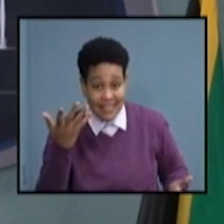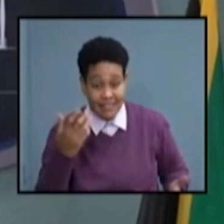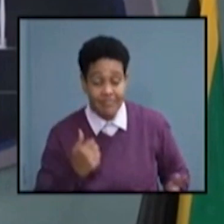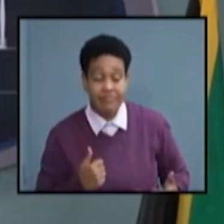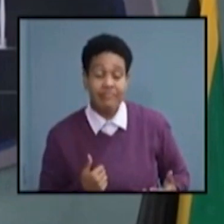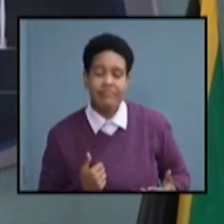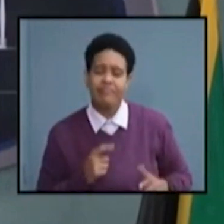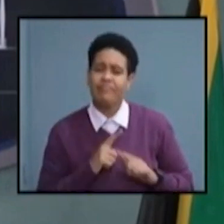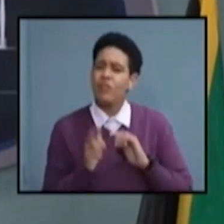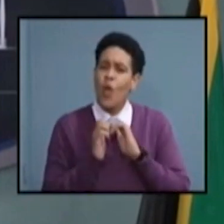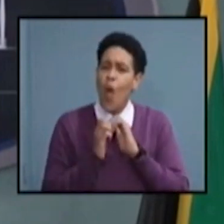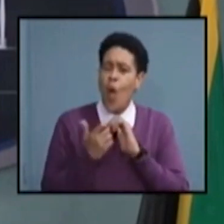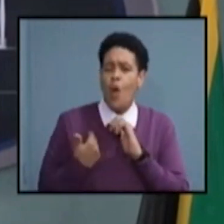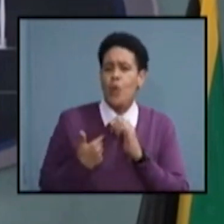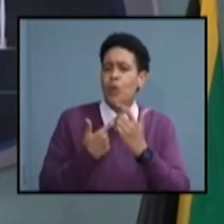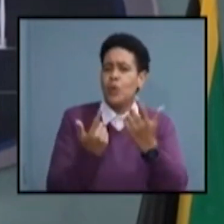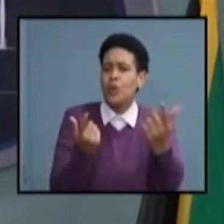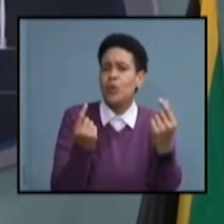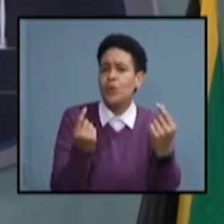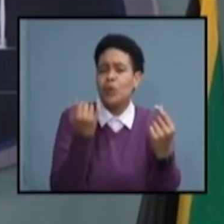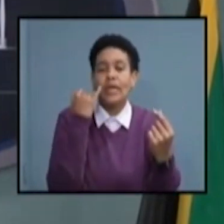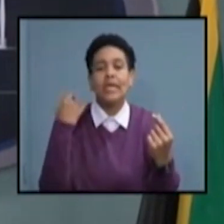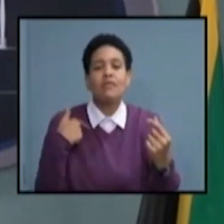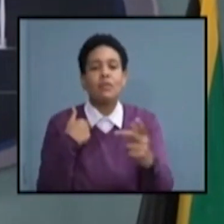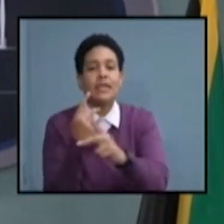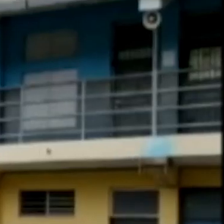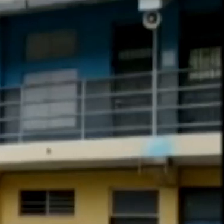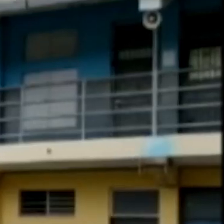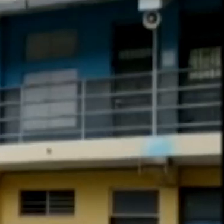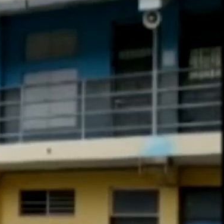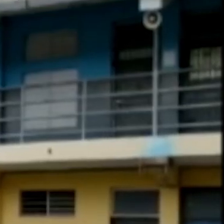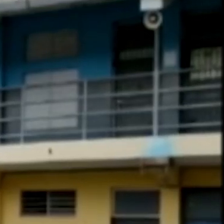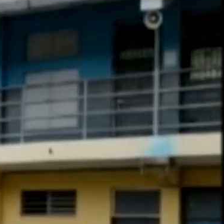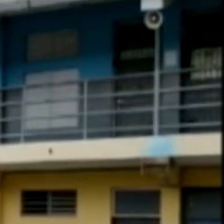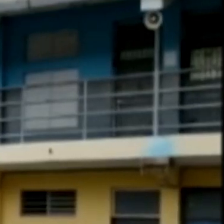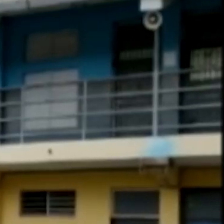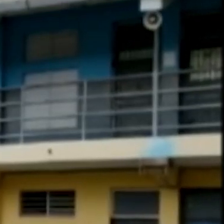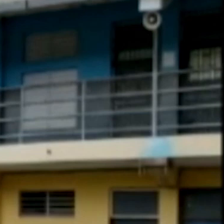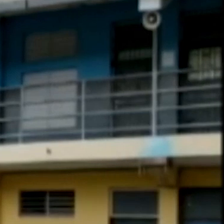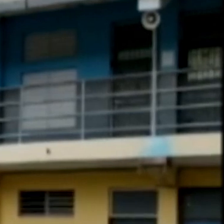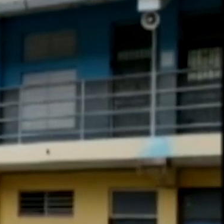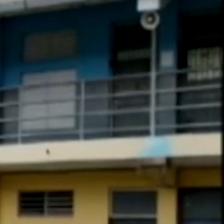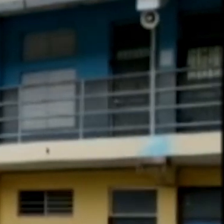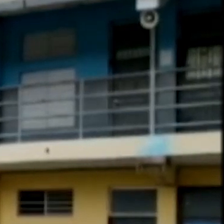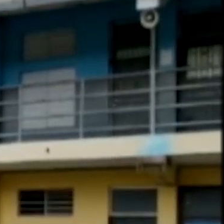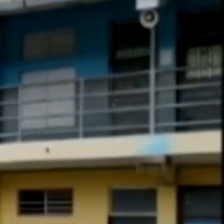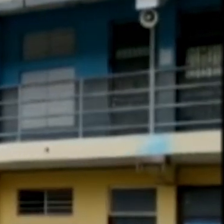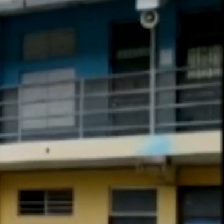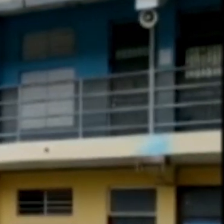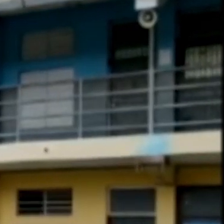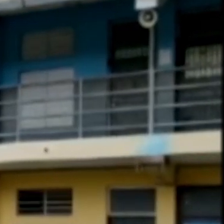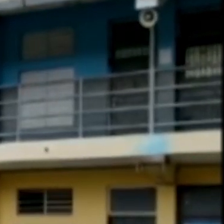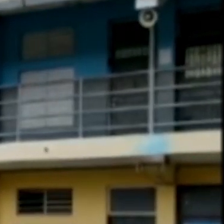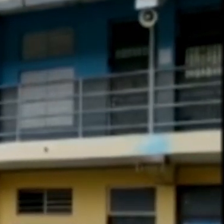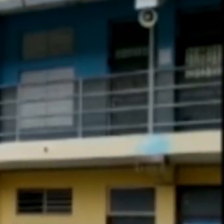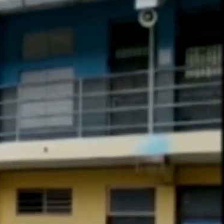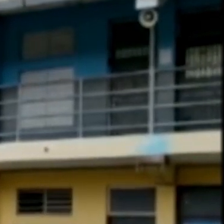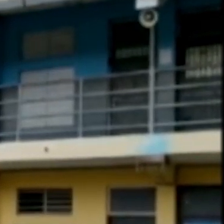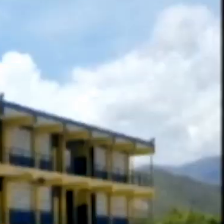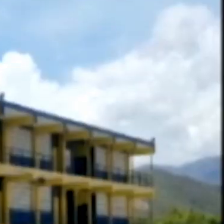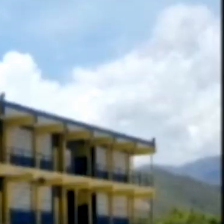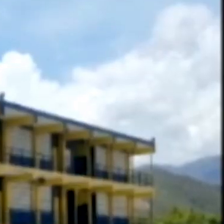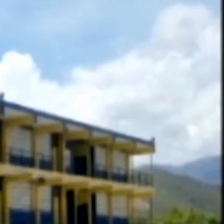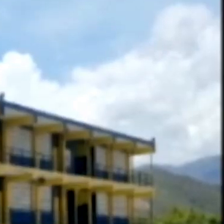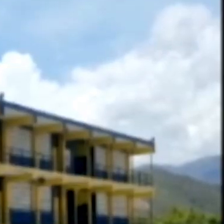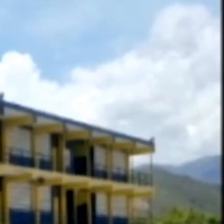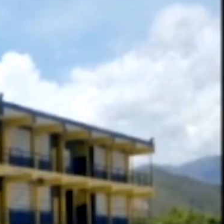But how do we do this if we keep the economy locked down? The plan for the September start of the new school year was also raised at a recent